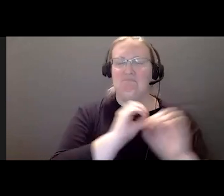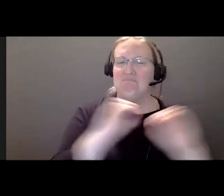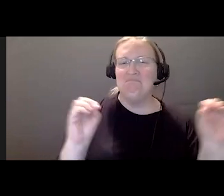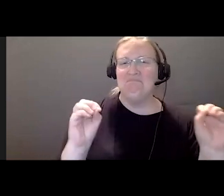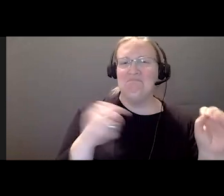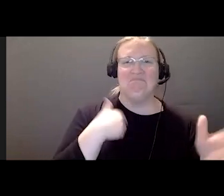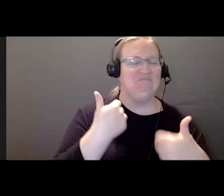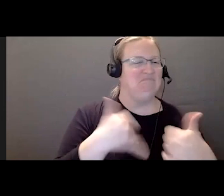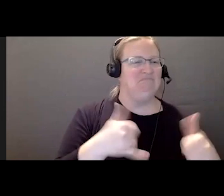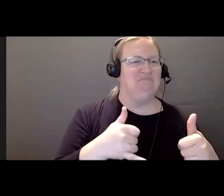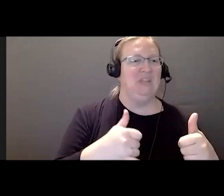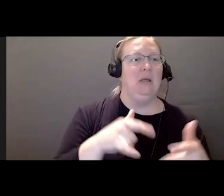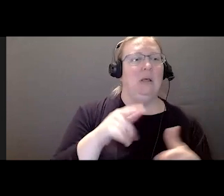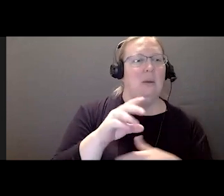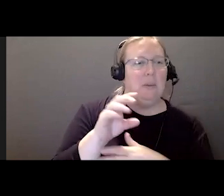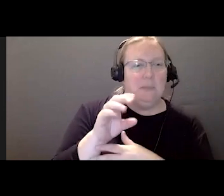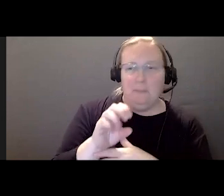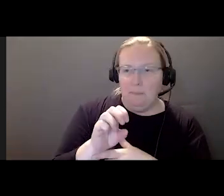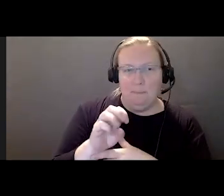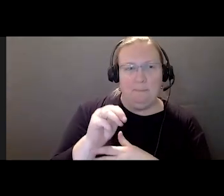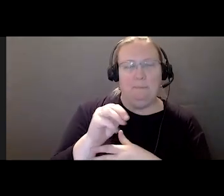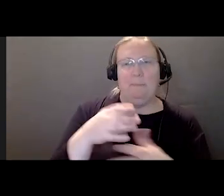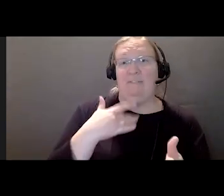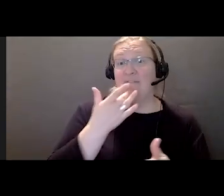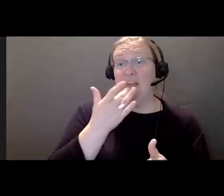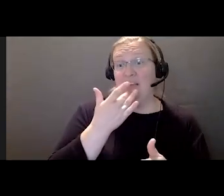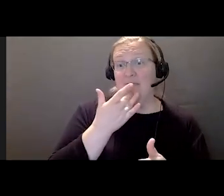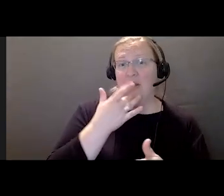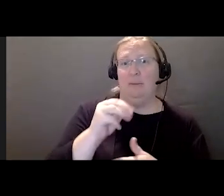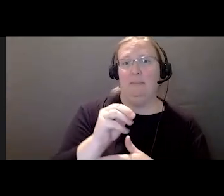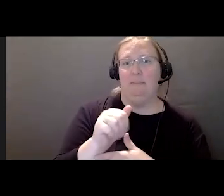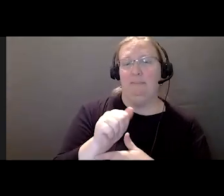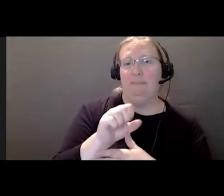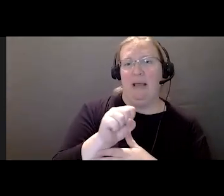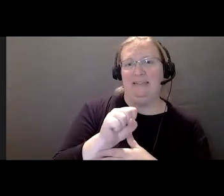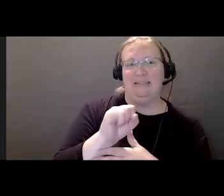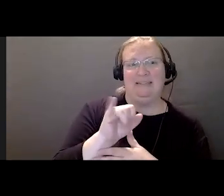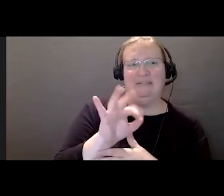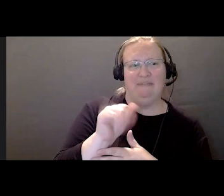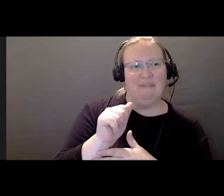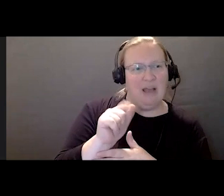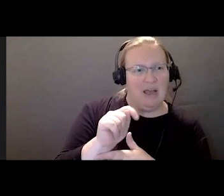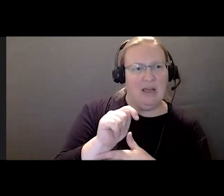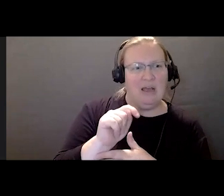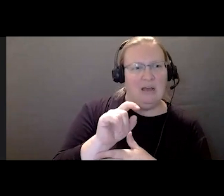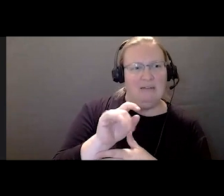and the Dragon Age series, because I am the hero in these games.